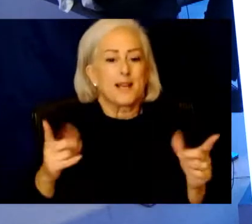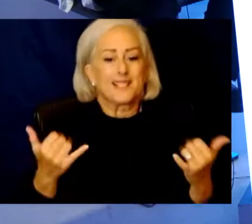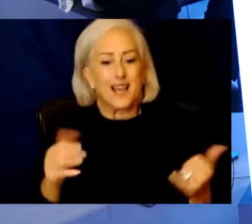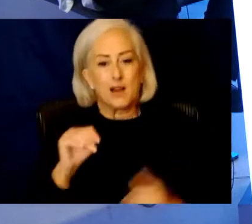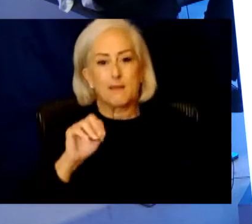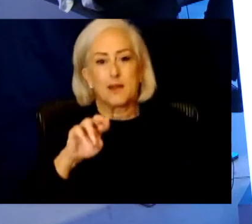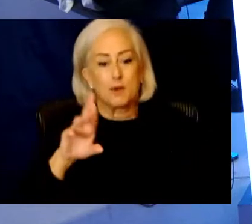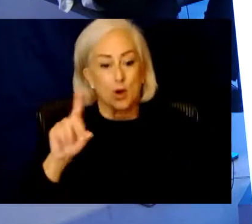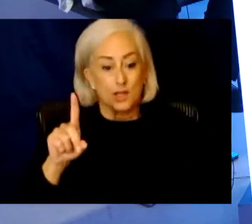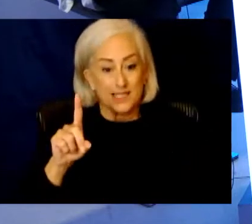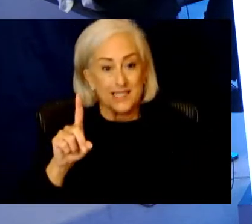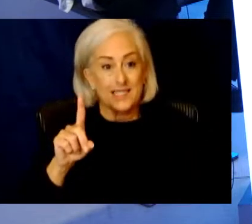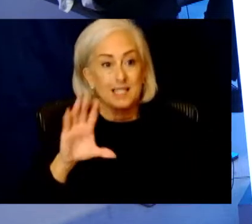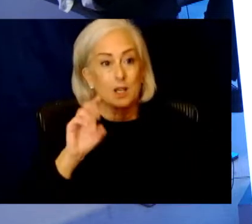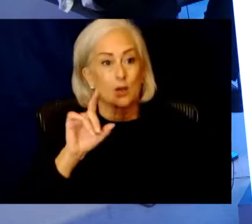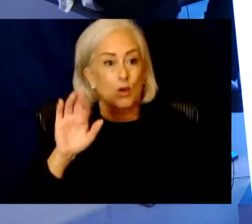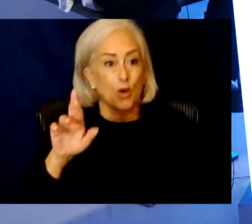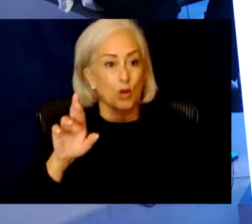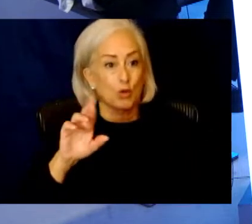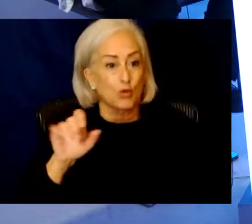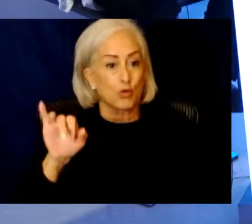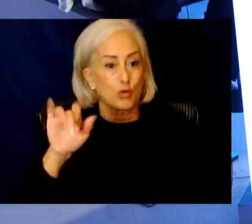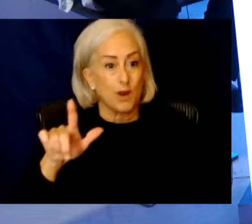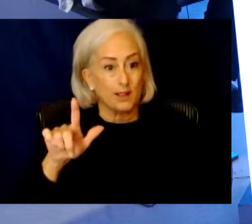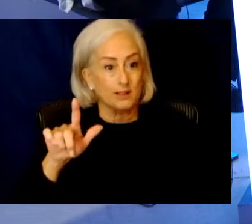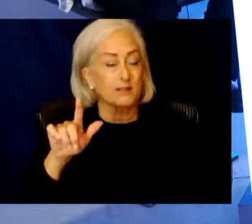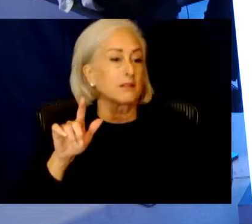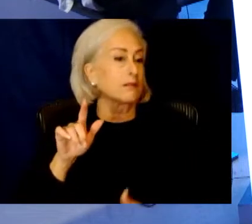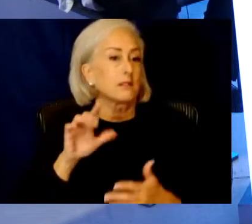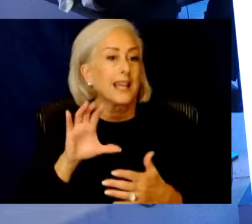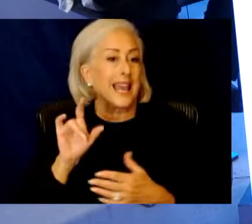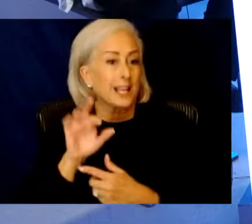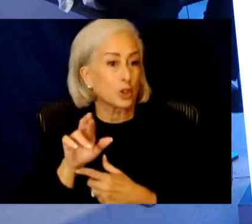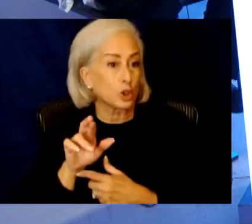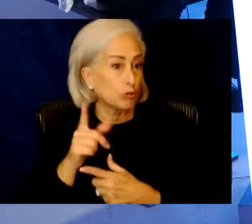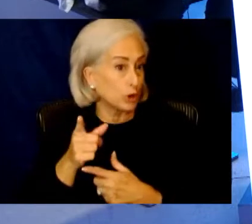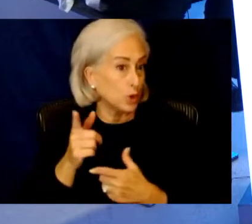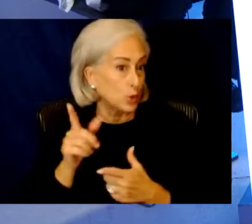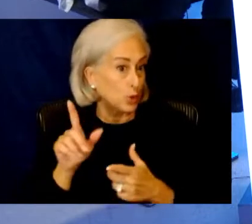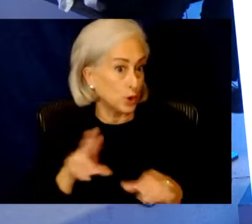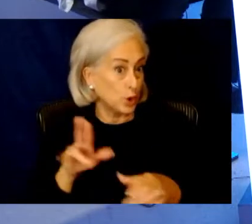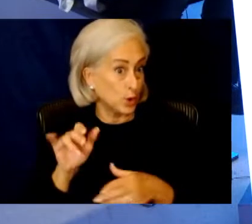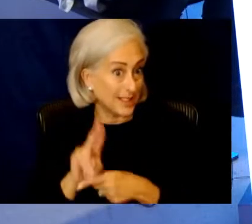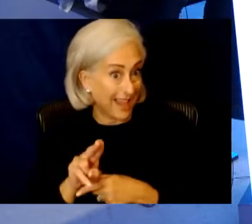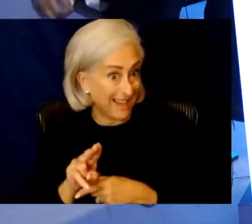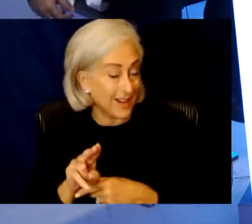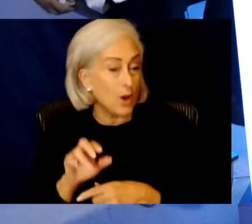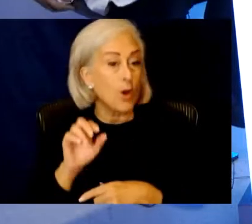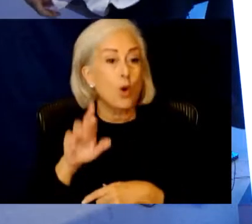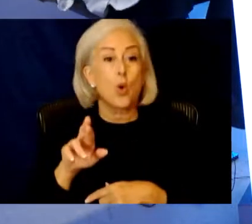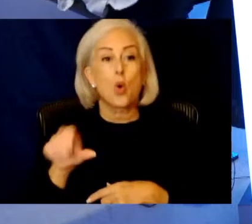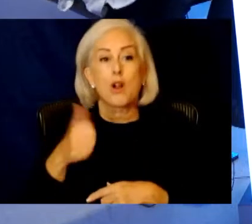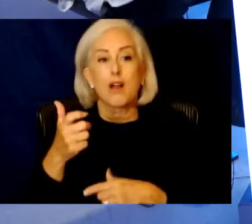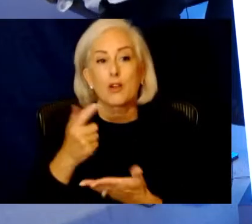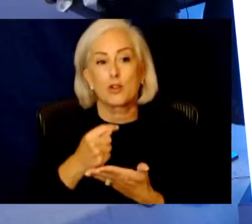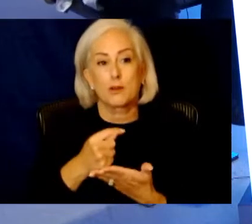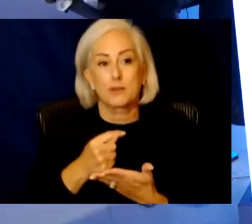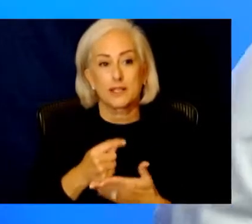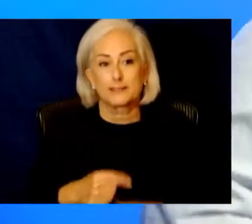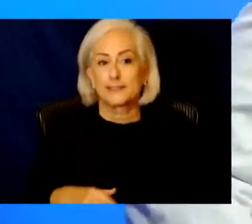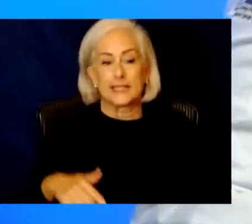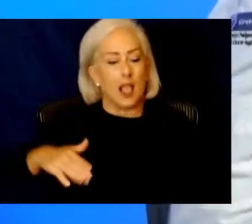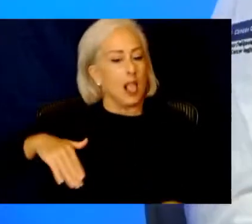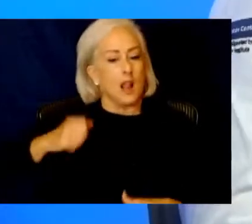cancer, would you be able to give them dostarlimab, or would you have to go the traditional route? So dostarlimab is not FDA approved for this indication at this